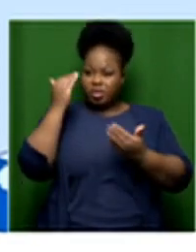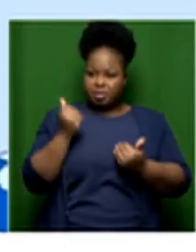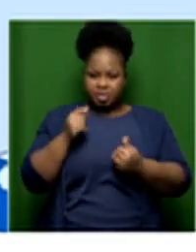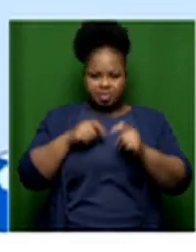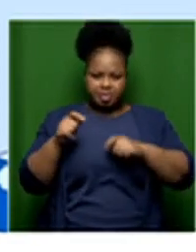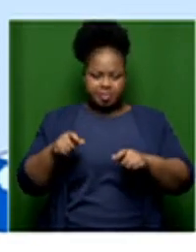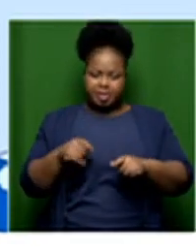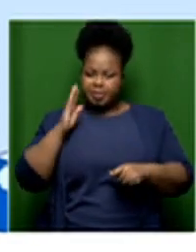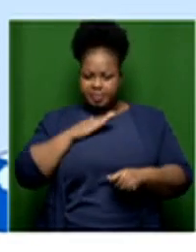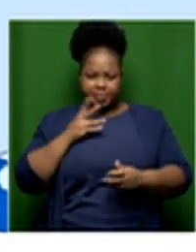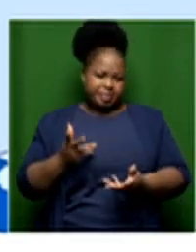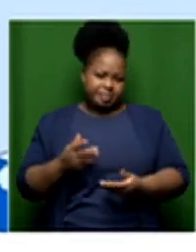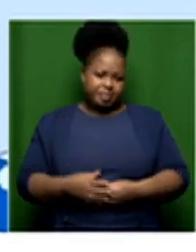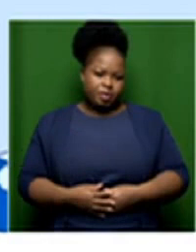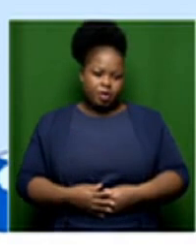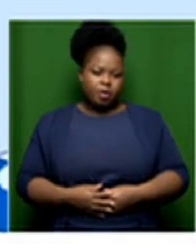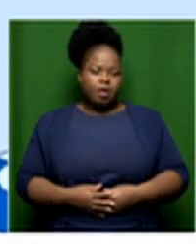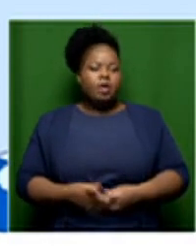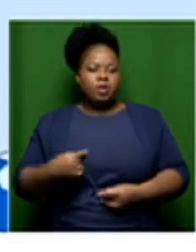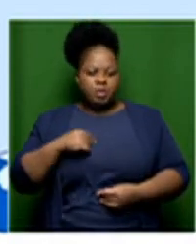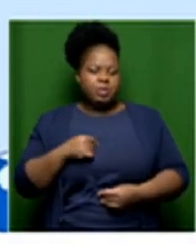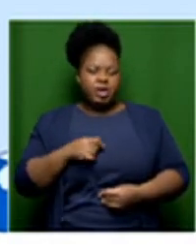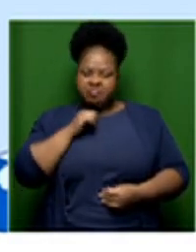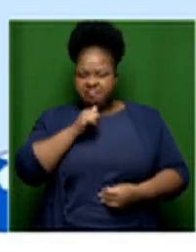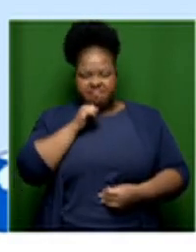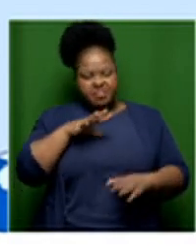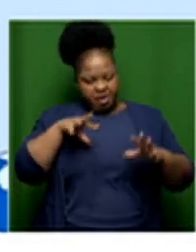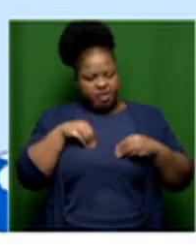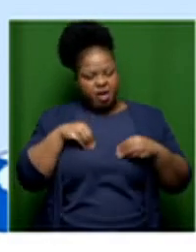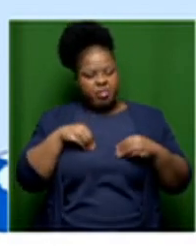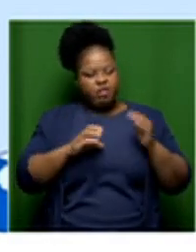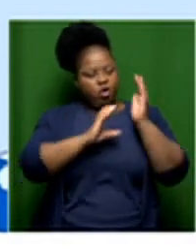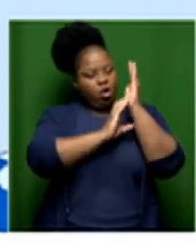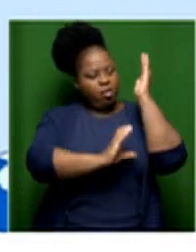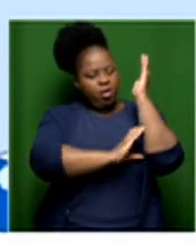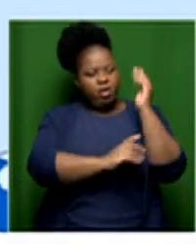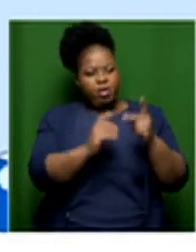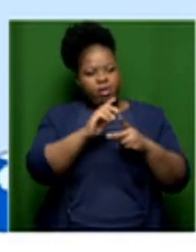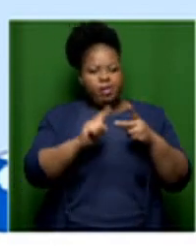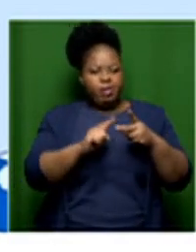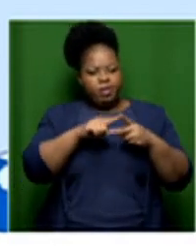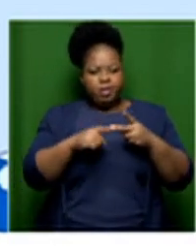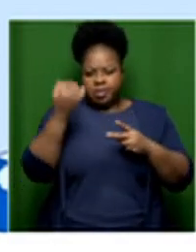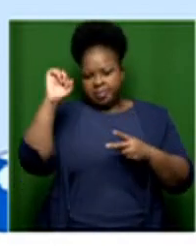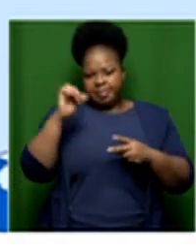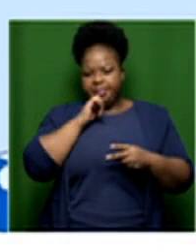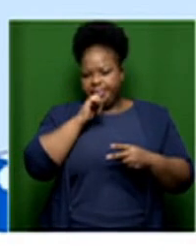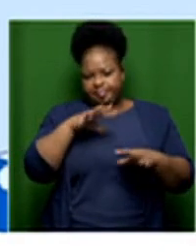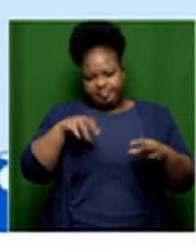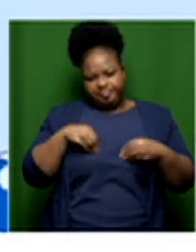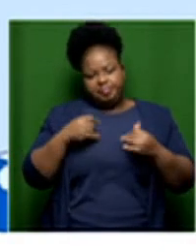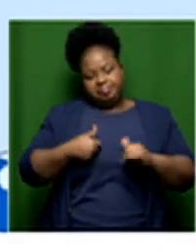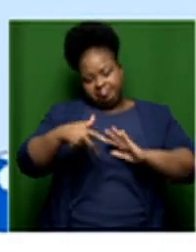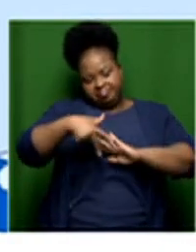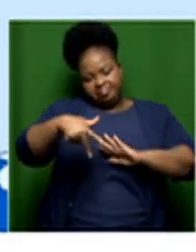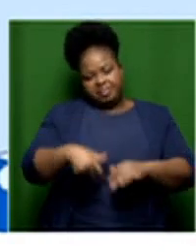the South African public. We were happy to stand down on those two provisions, and we are happy that the committee has now adopted